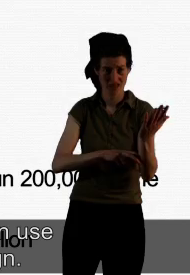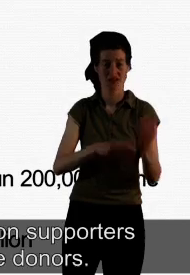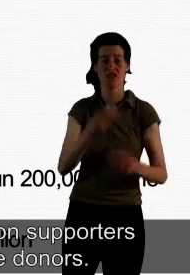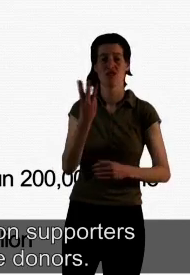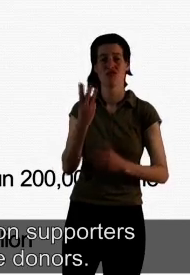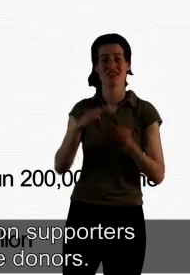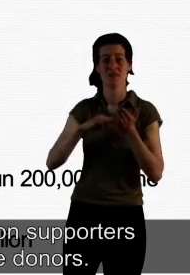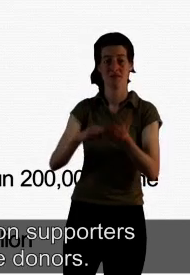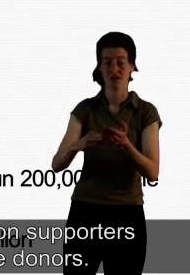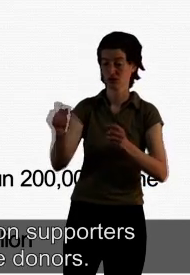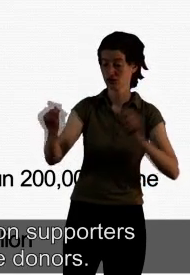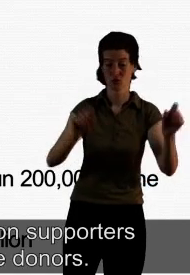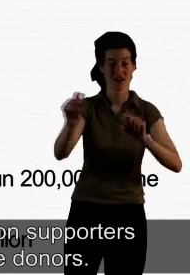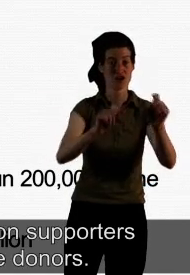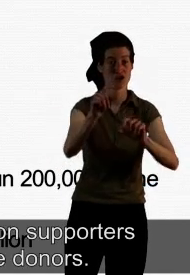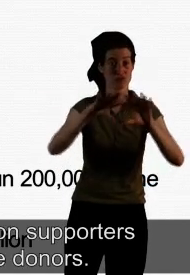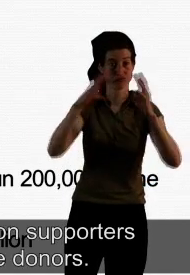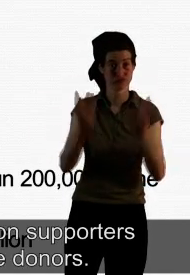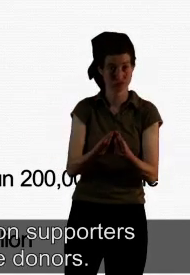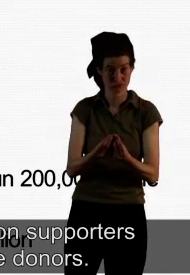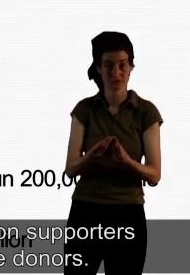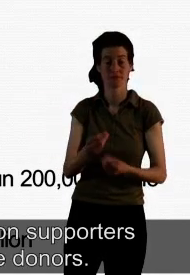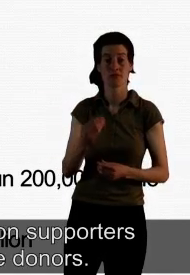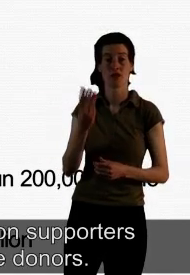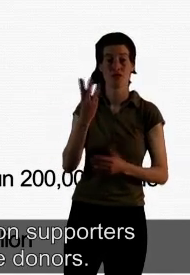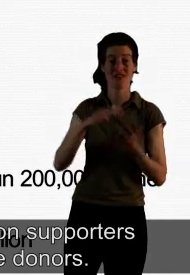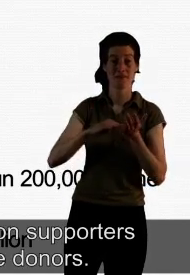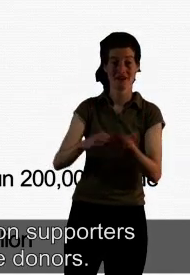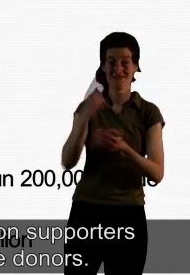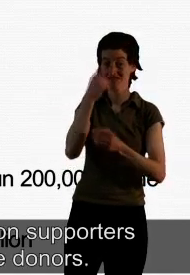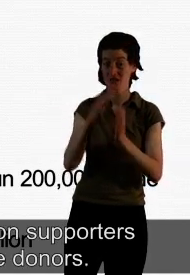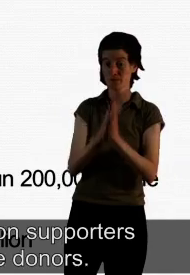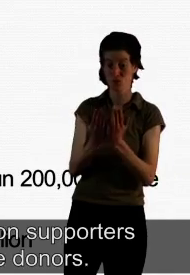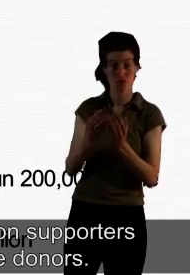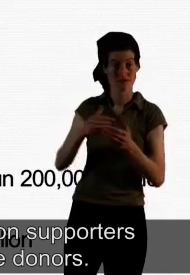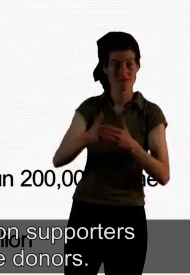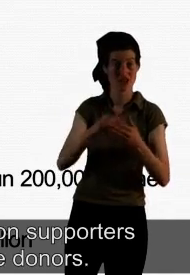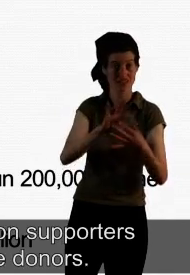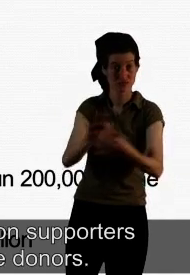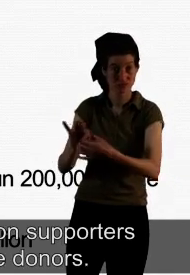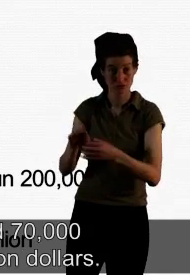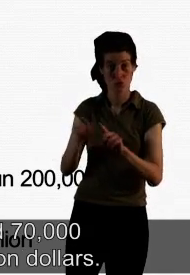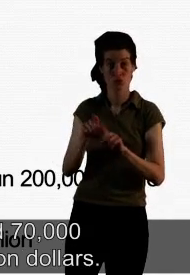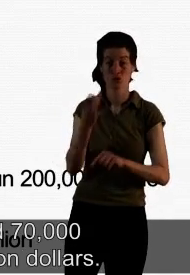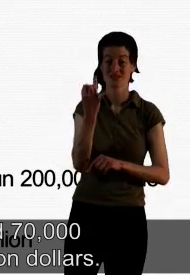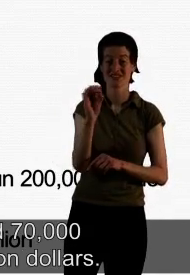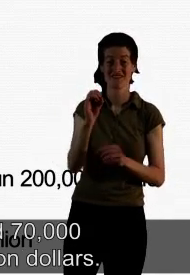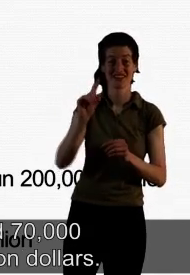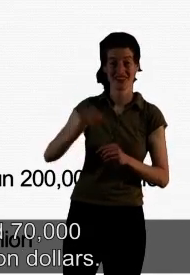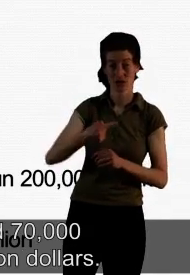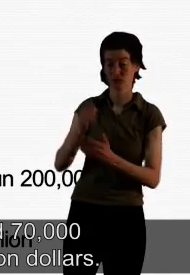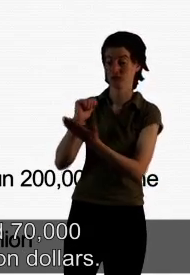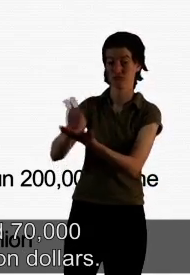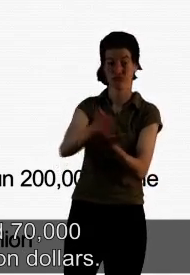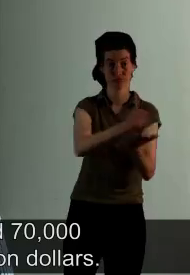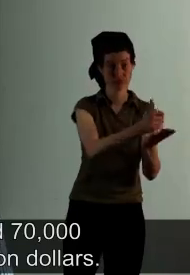campaign. So what did he do? He had 13 million supporters on his email list, 3 million online donors, 3 million